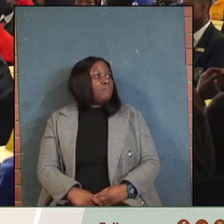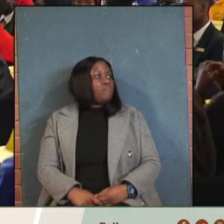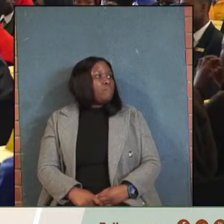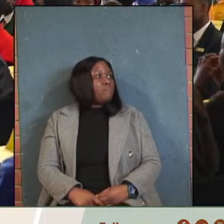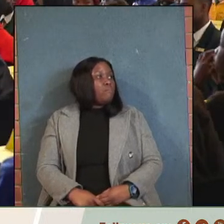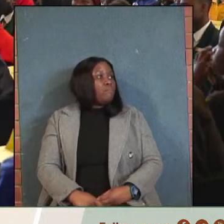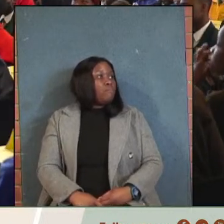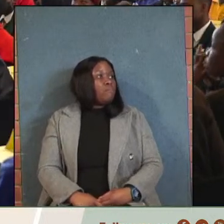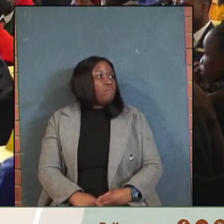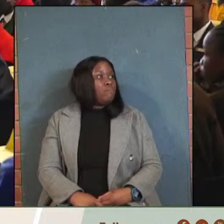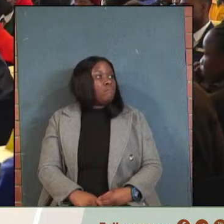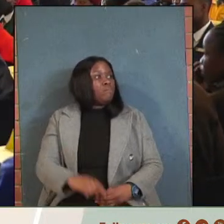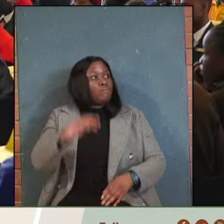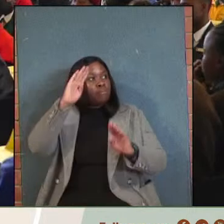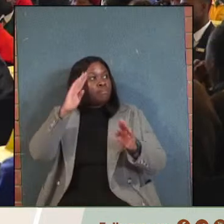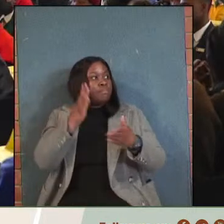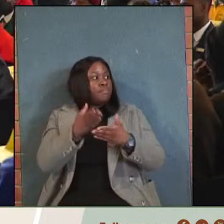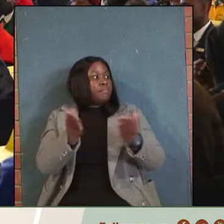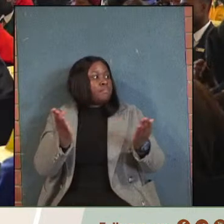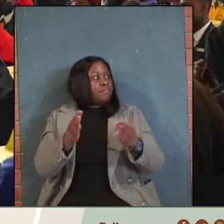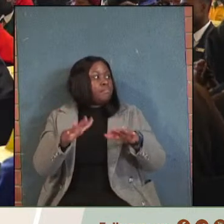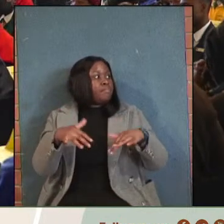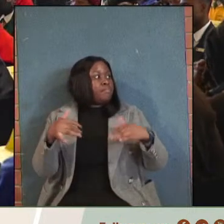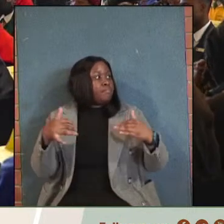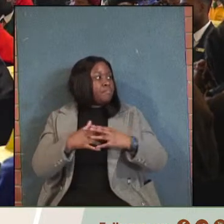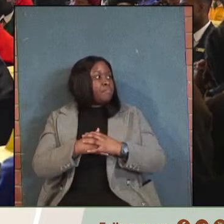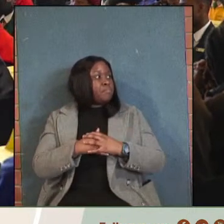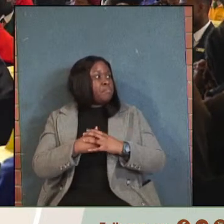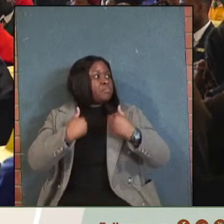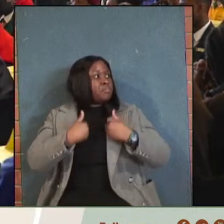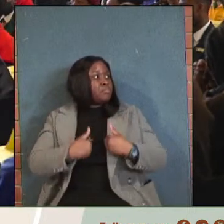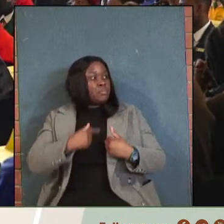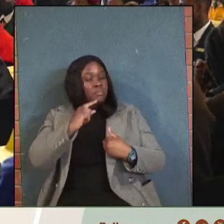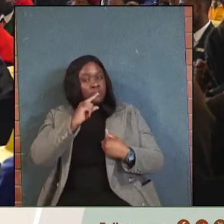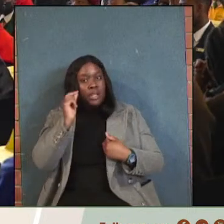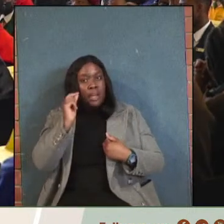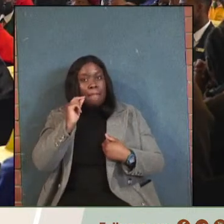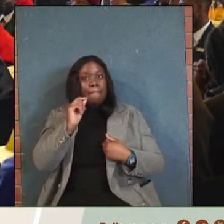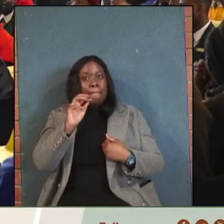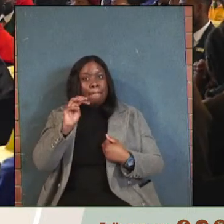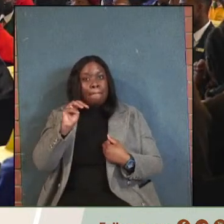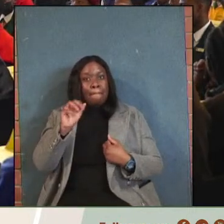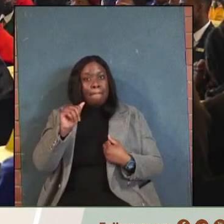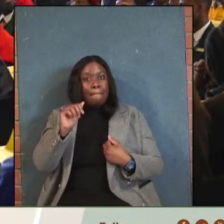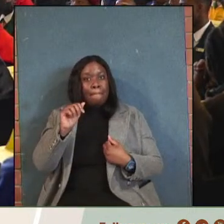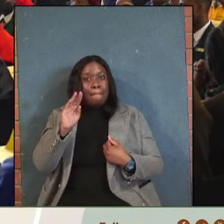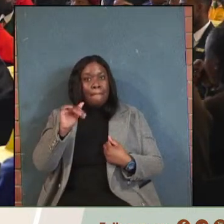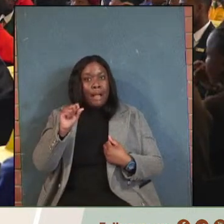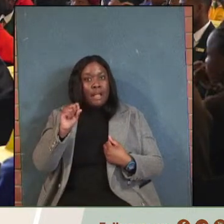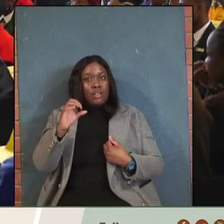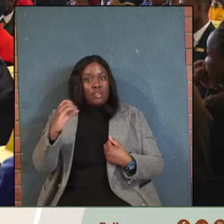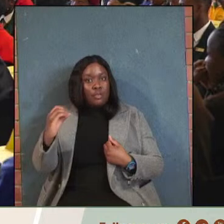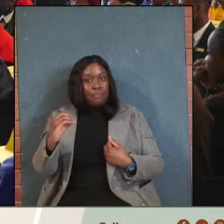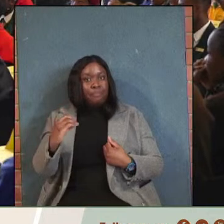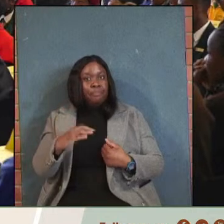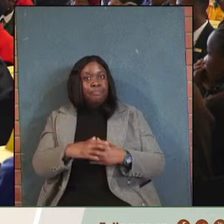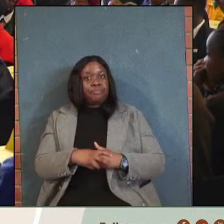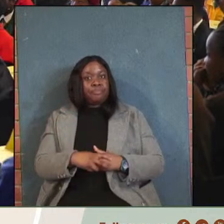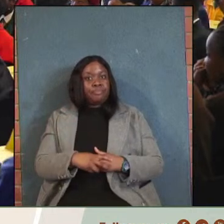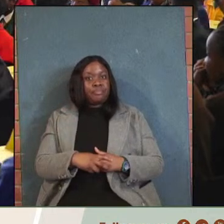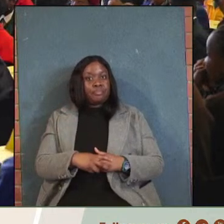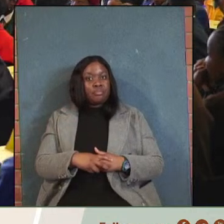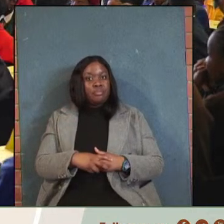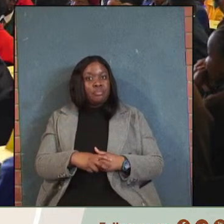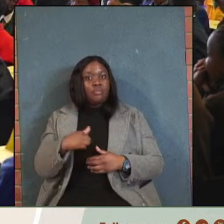Greetings to the House at large. I am Honorable Mabaso and I stand on Rule 77.7, open time. Commission 1, I submit